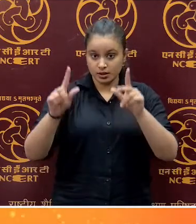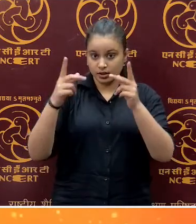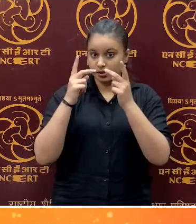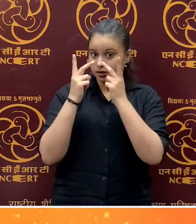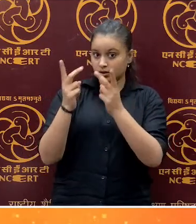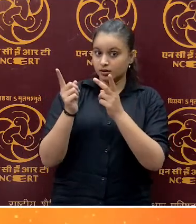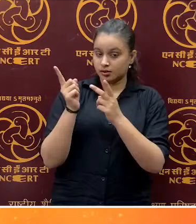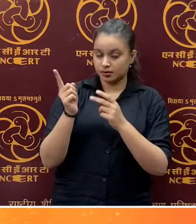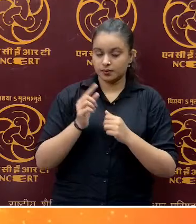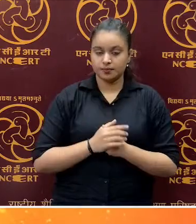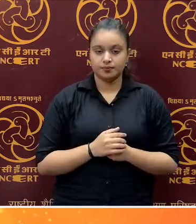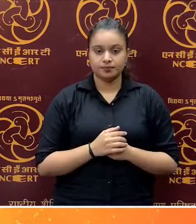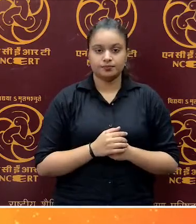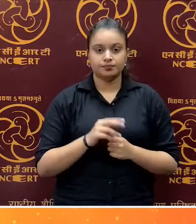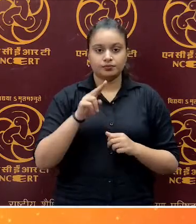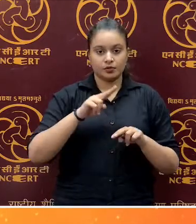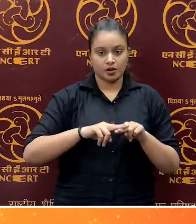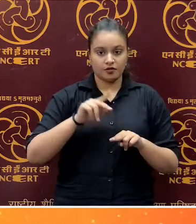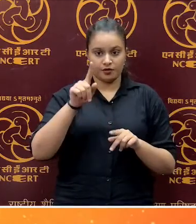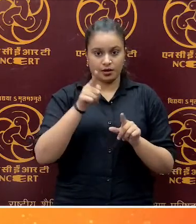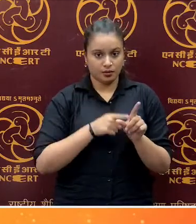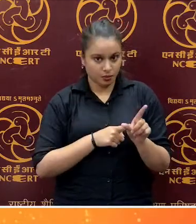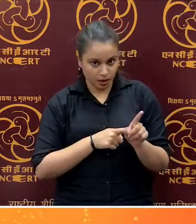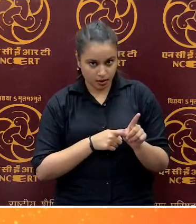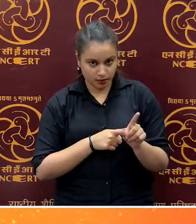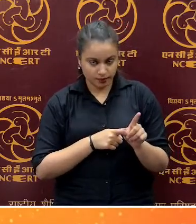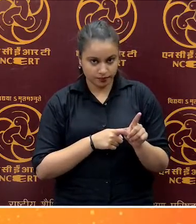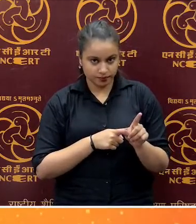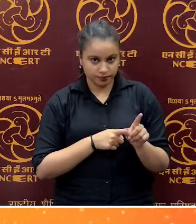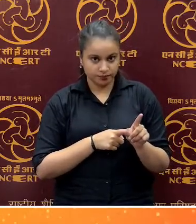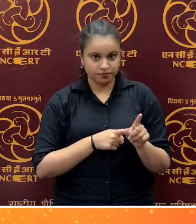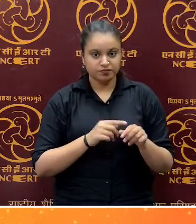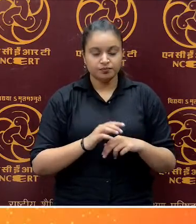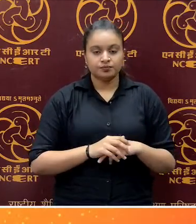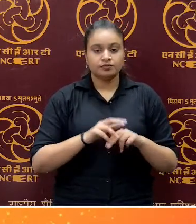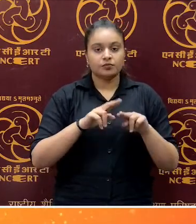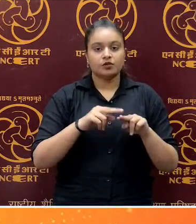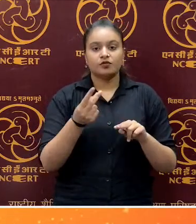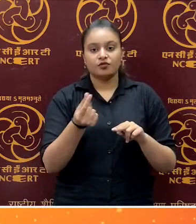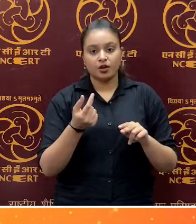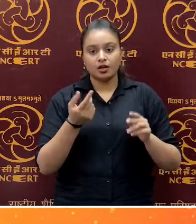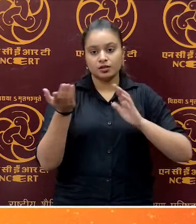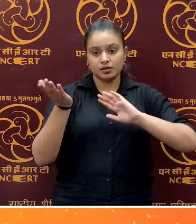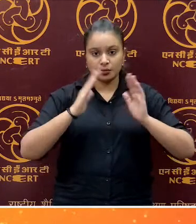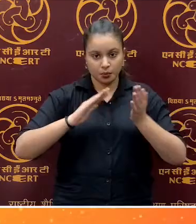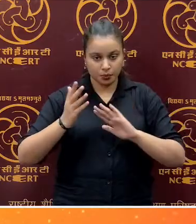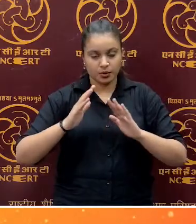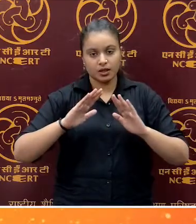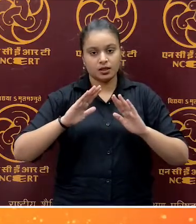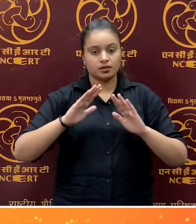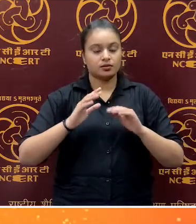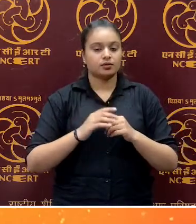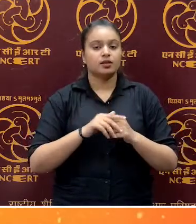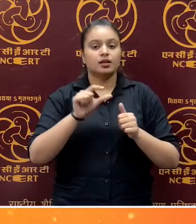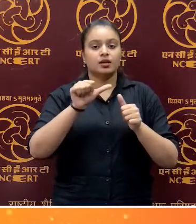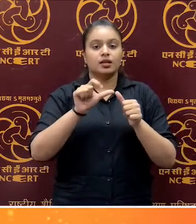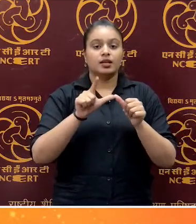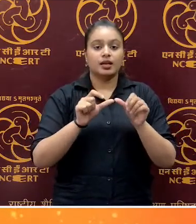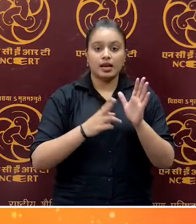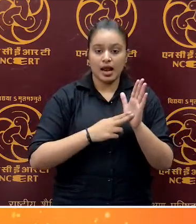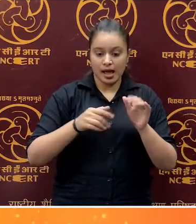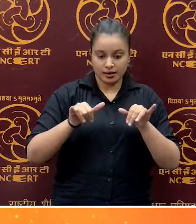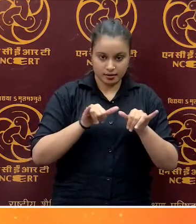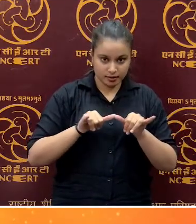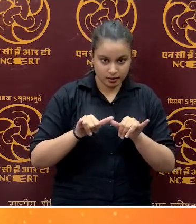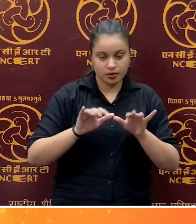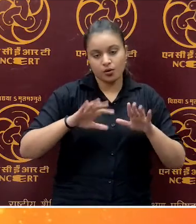can see FLY are spelled like fast wings, lands on fruit and yummy and sweet. So, an acrostic poem is a